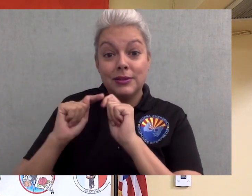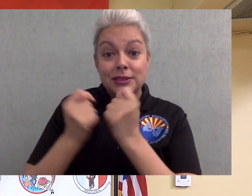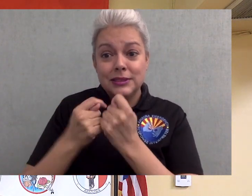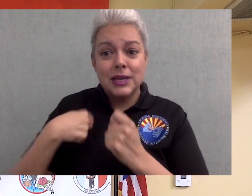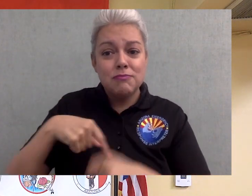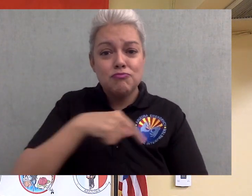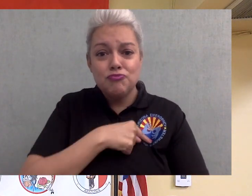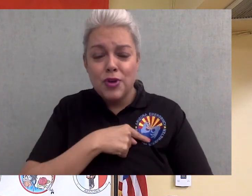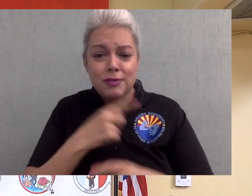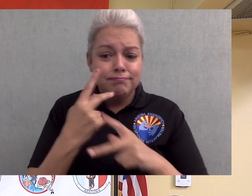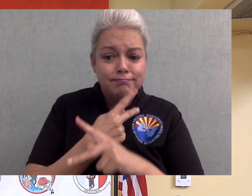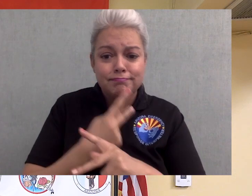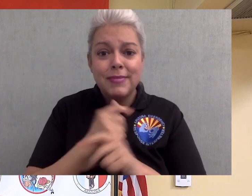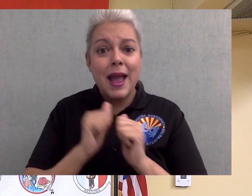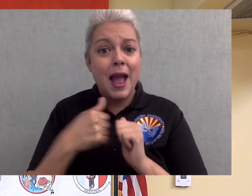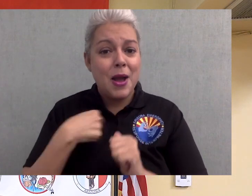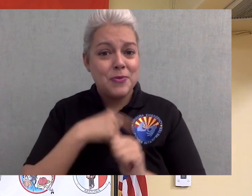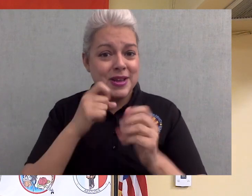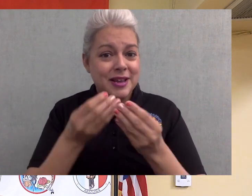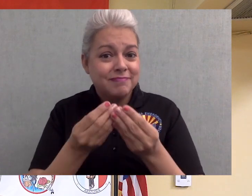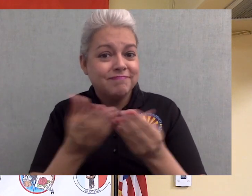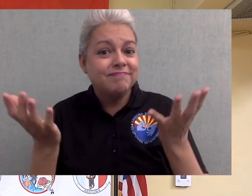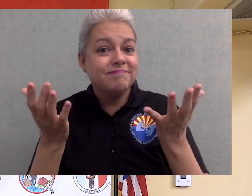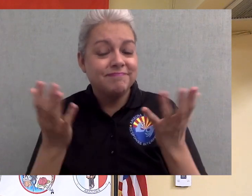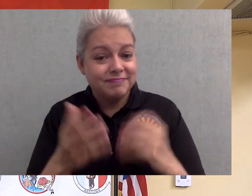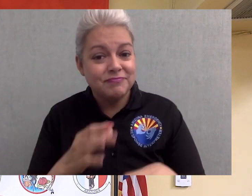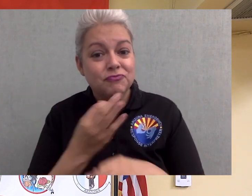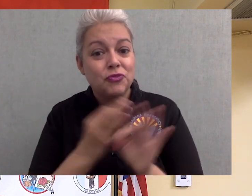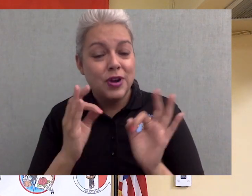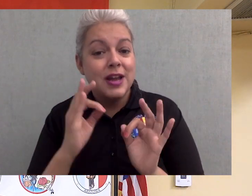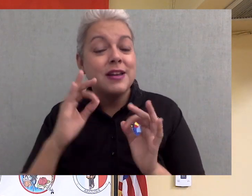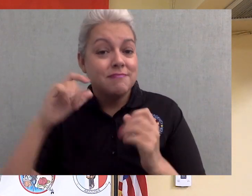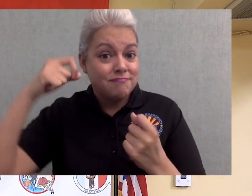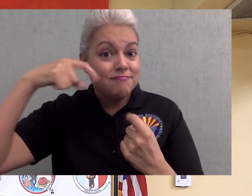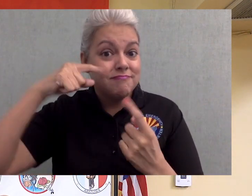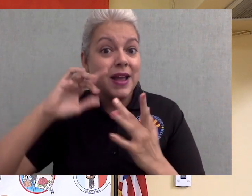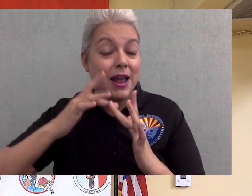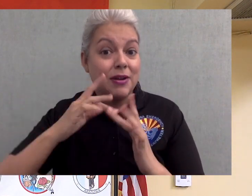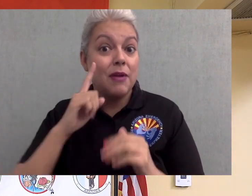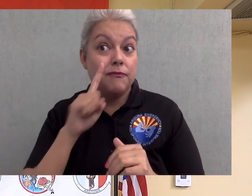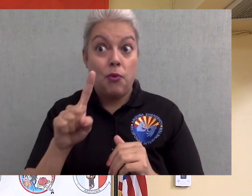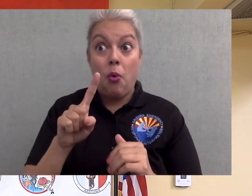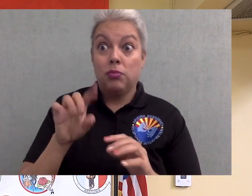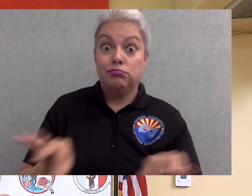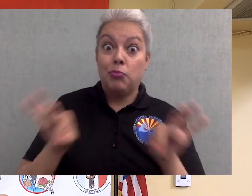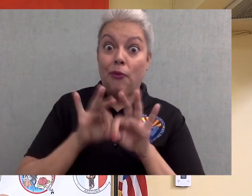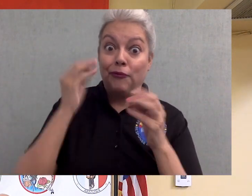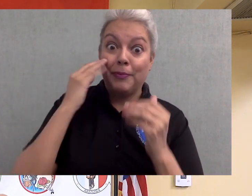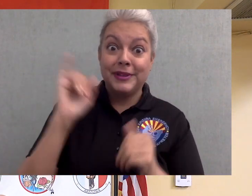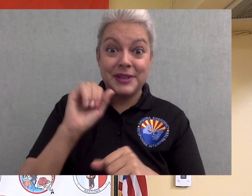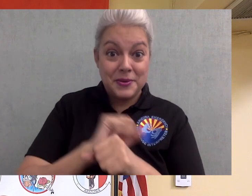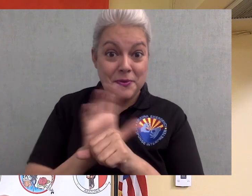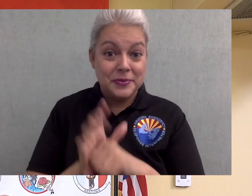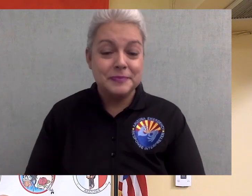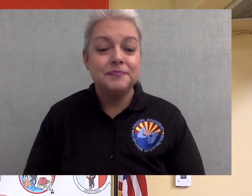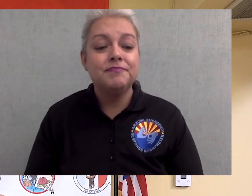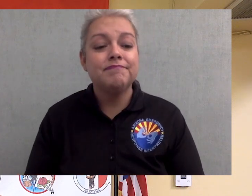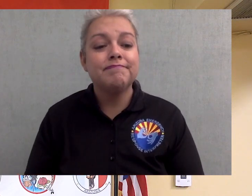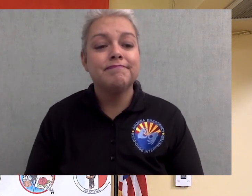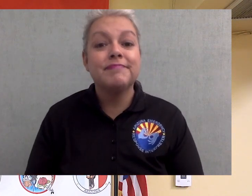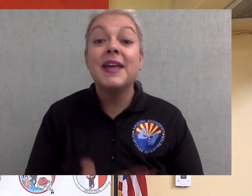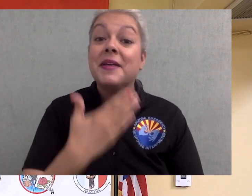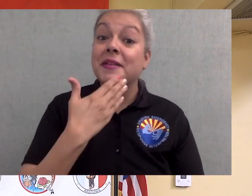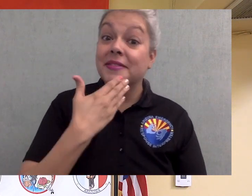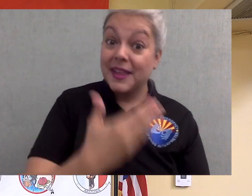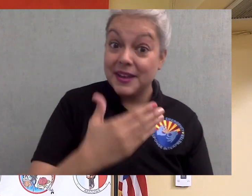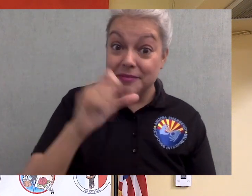but other relative information that you will need. Thank you. Thank you, Mr. Matus. Thank you for the invitation to be here today and